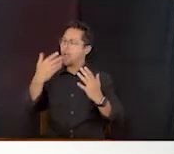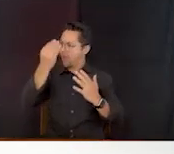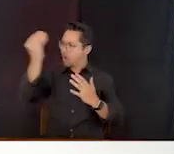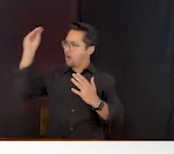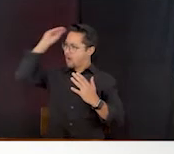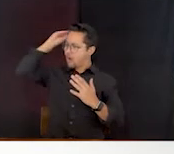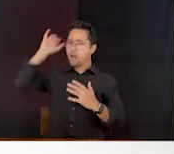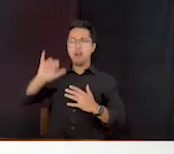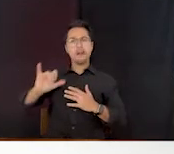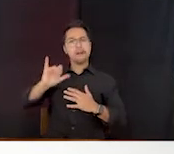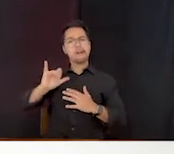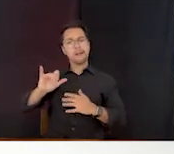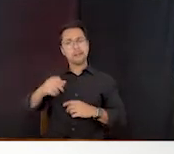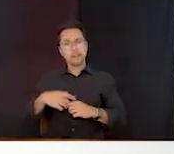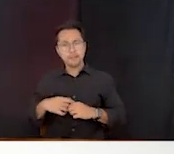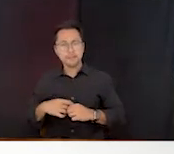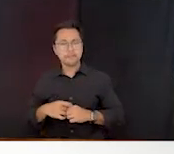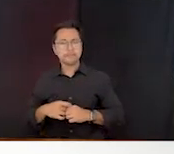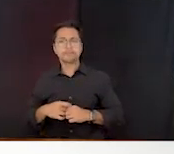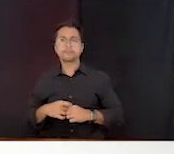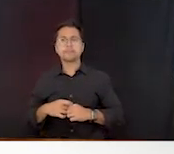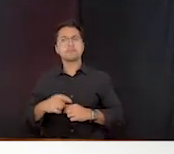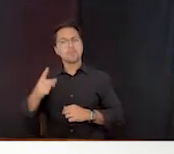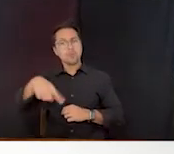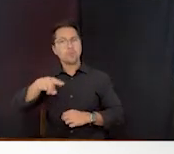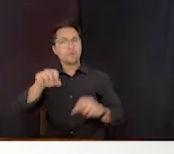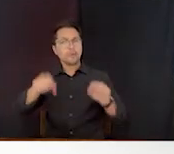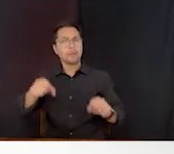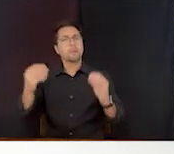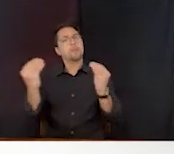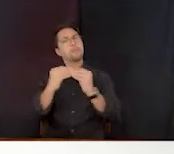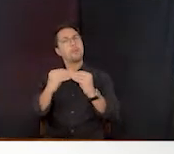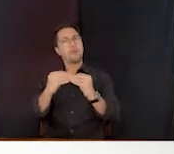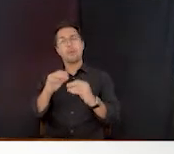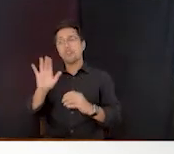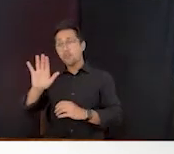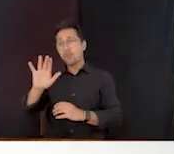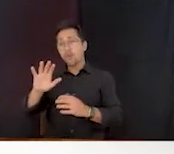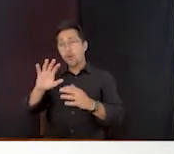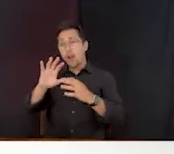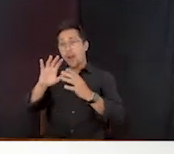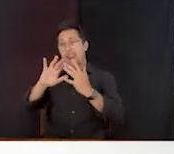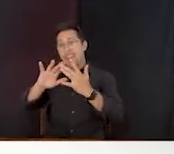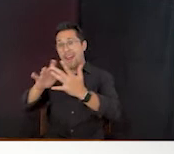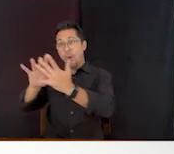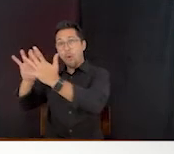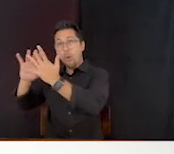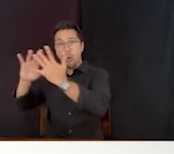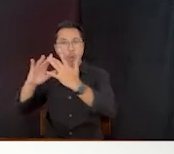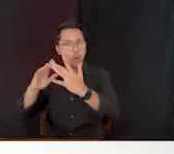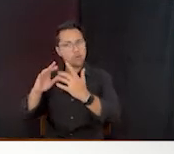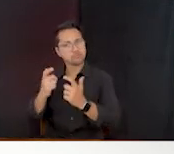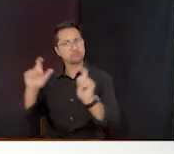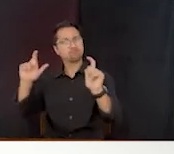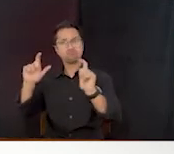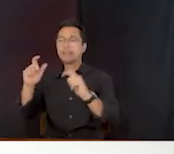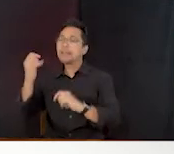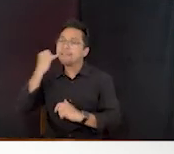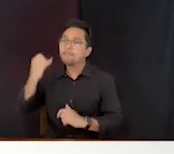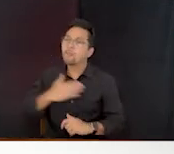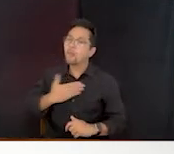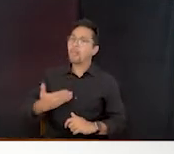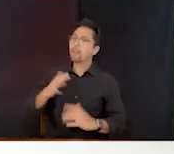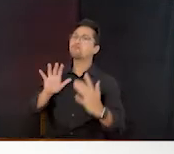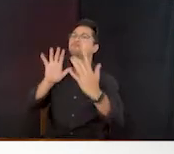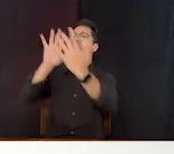this, is you're capable of more than you realize, and your network is maybe bigger than you think it is if you're just willing to reach out to people and